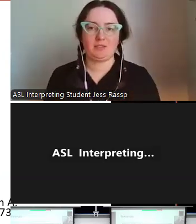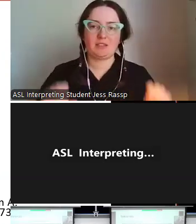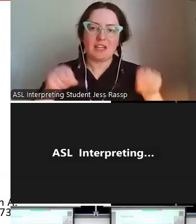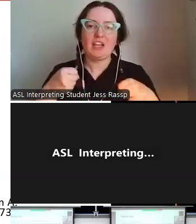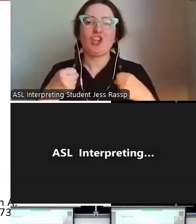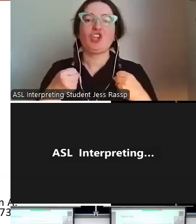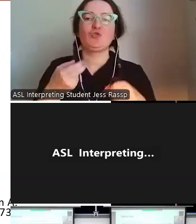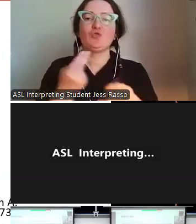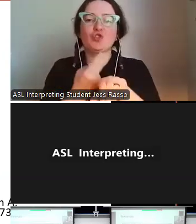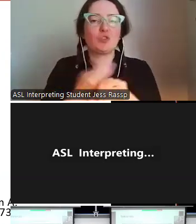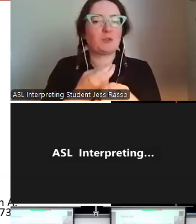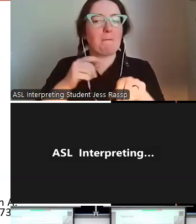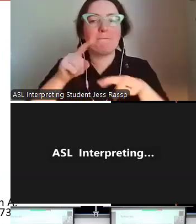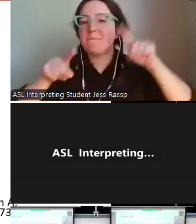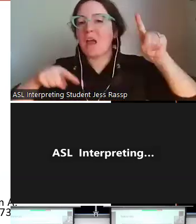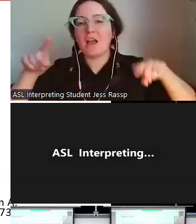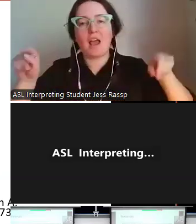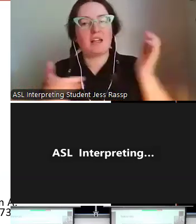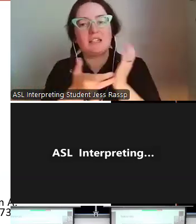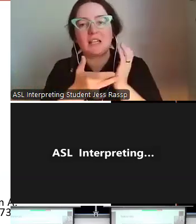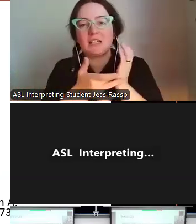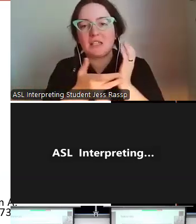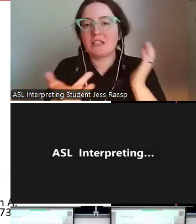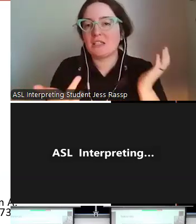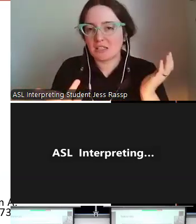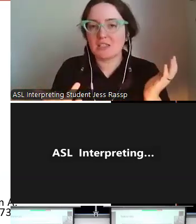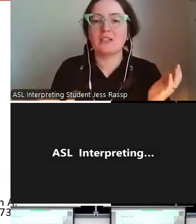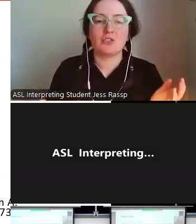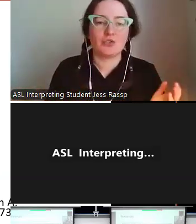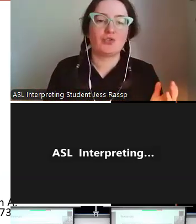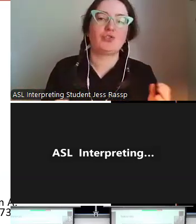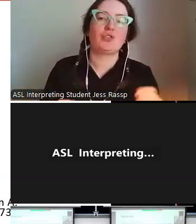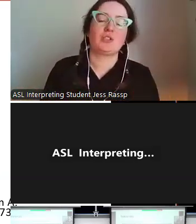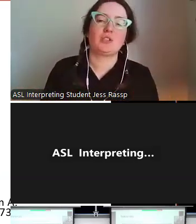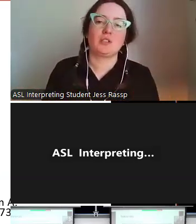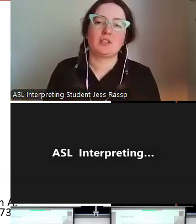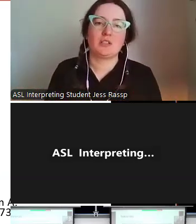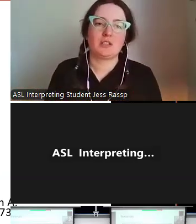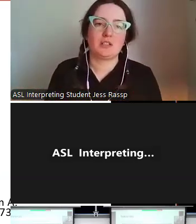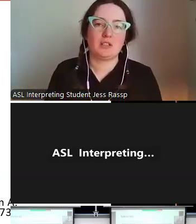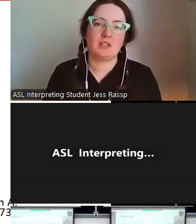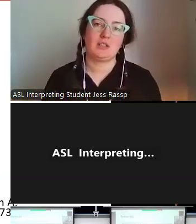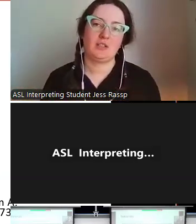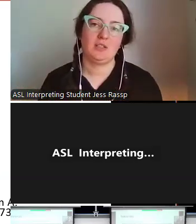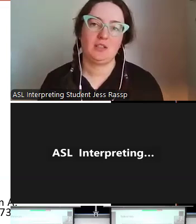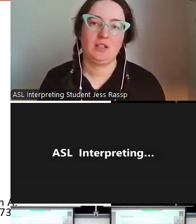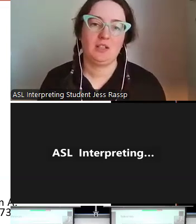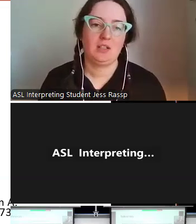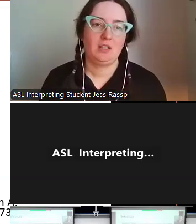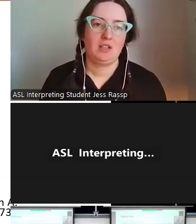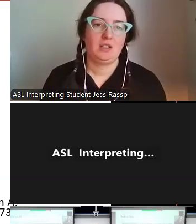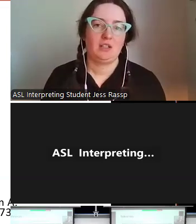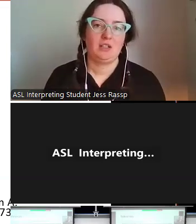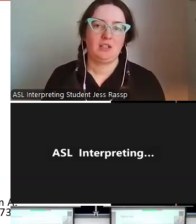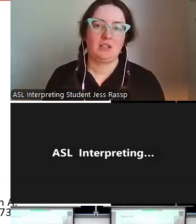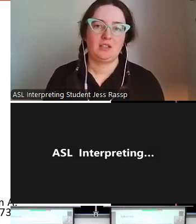techniques in how to do high throughput screenings. So they will go through and they will make this and see if